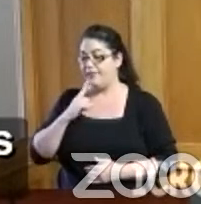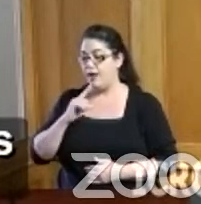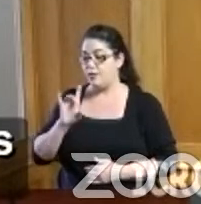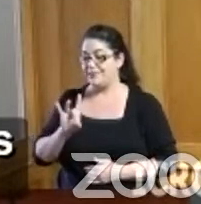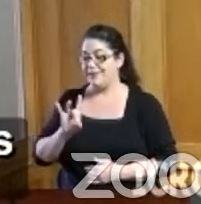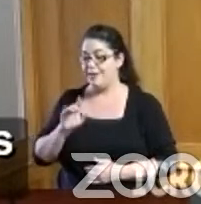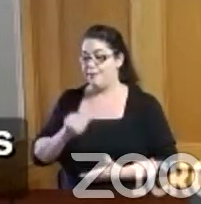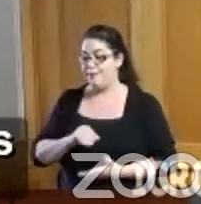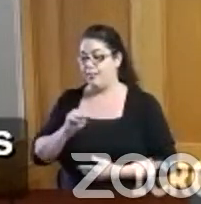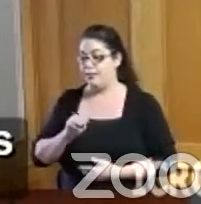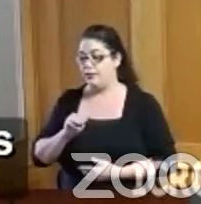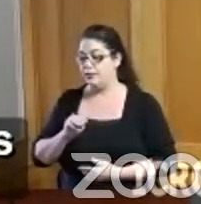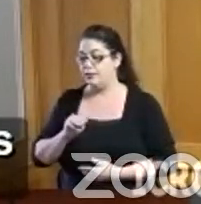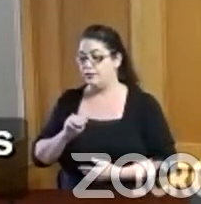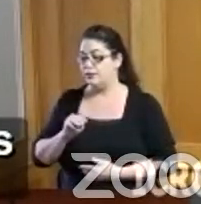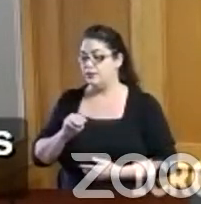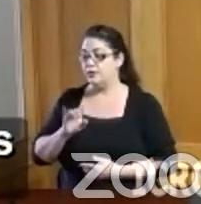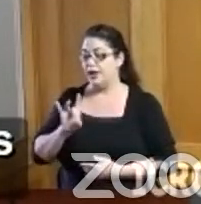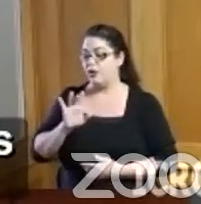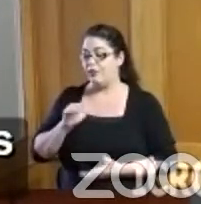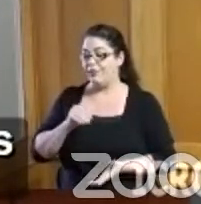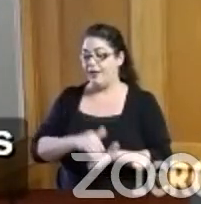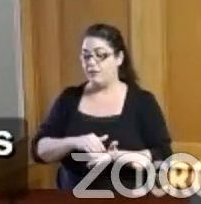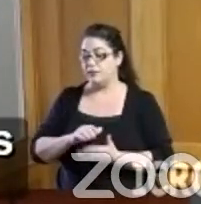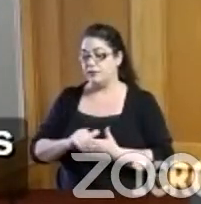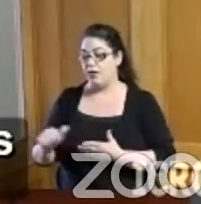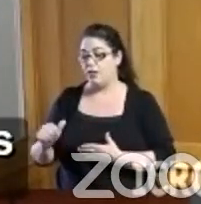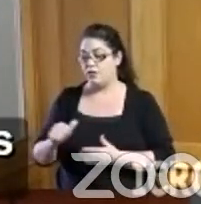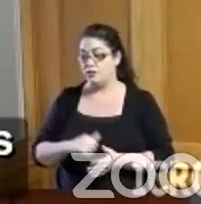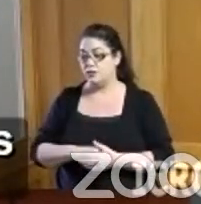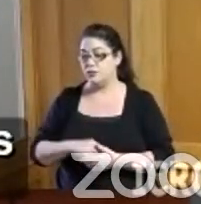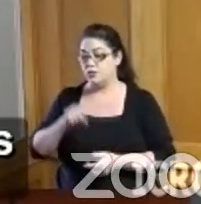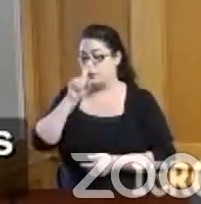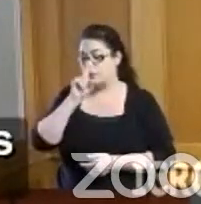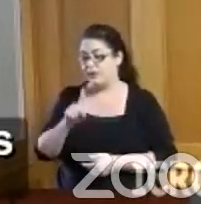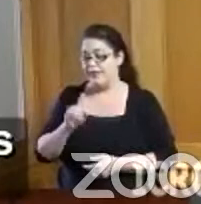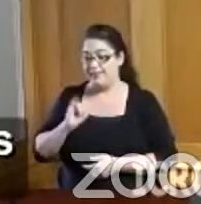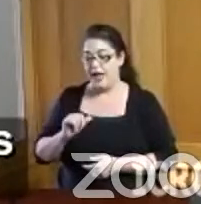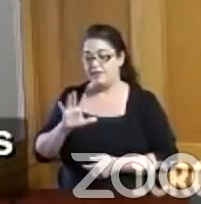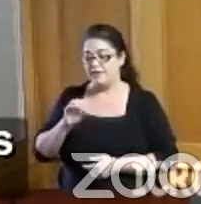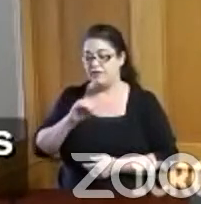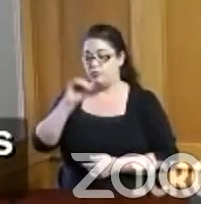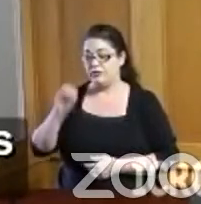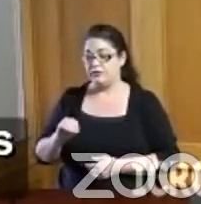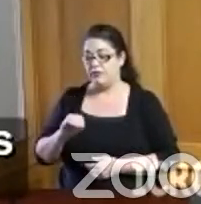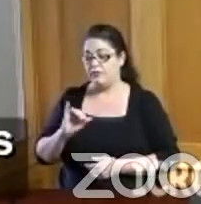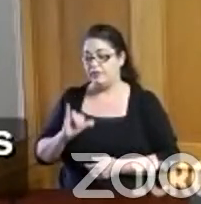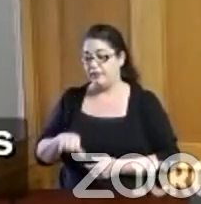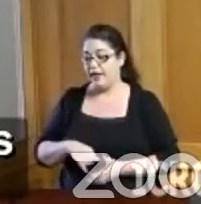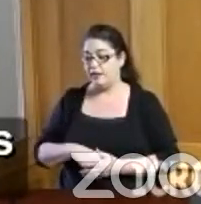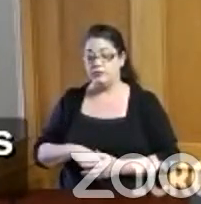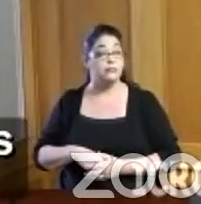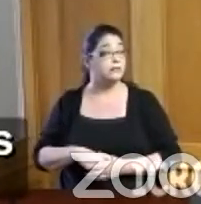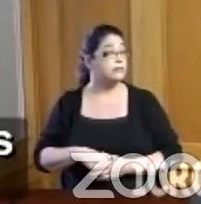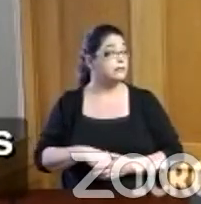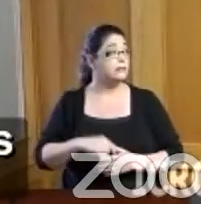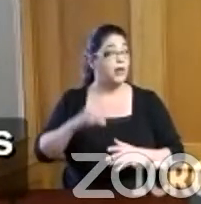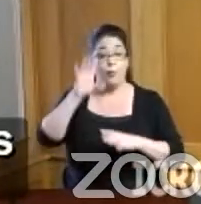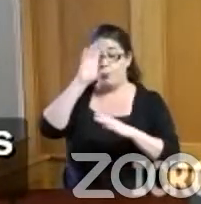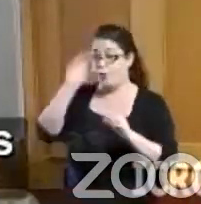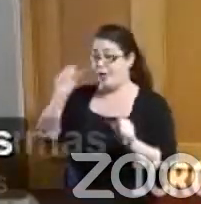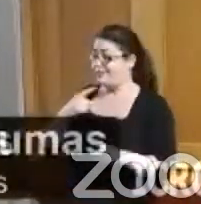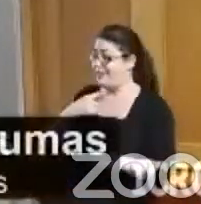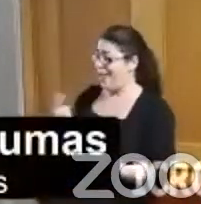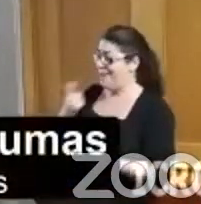$1,149,788. Again, this is 50% OPWC funds and 50% permissive auto. Very good. I'm laughing at